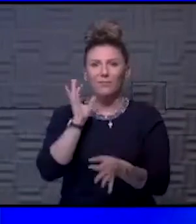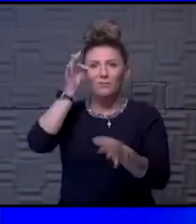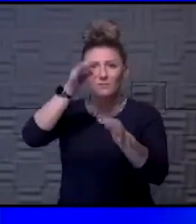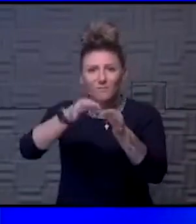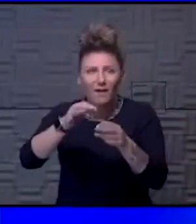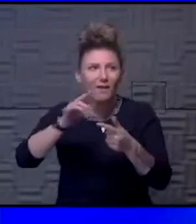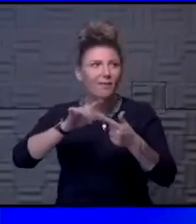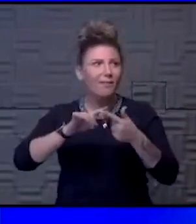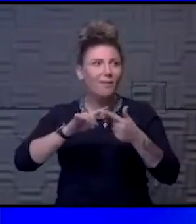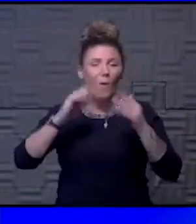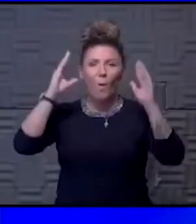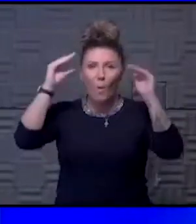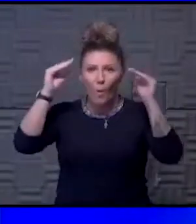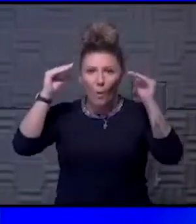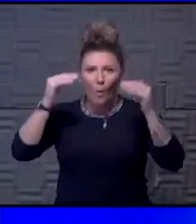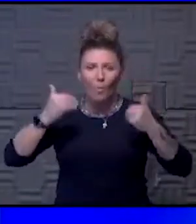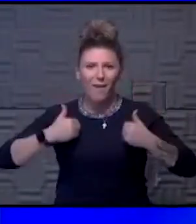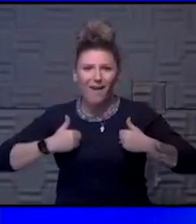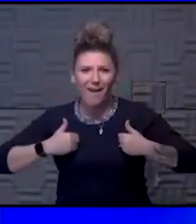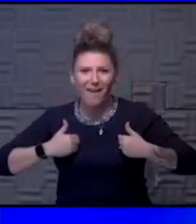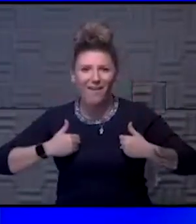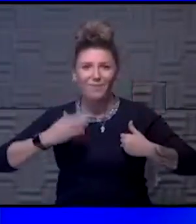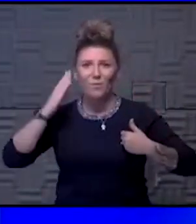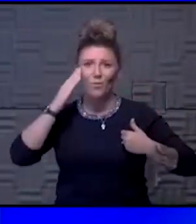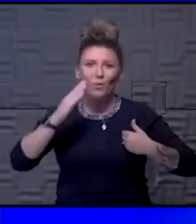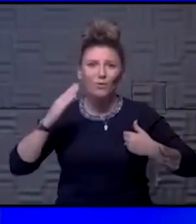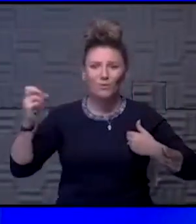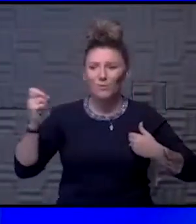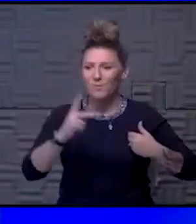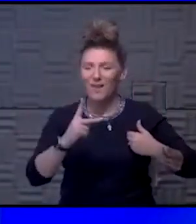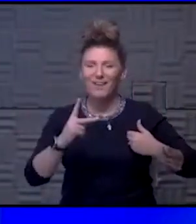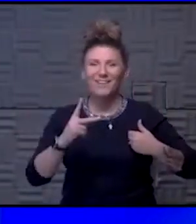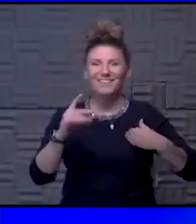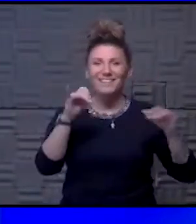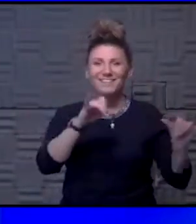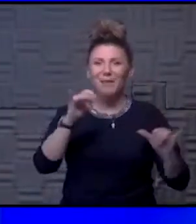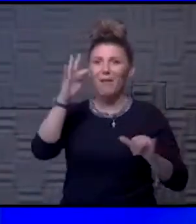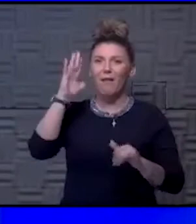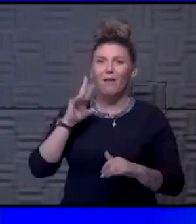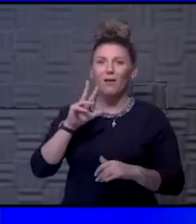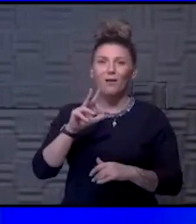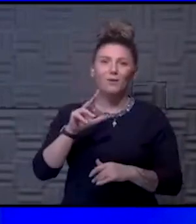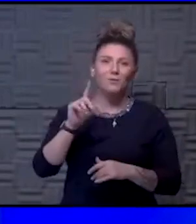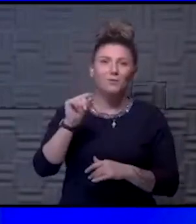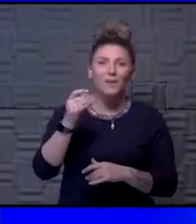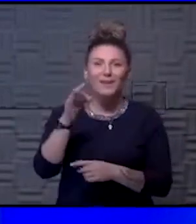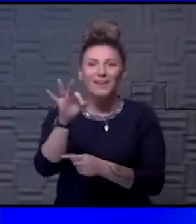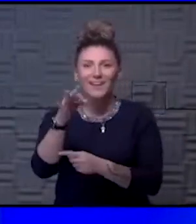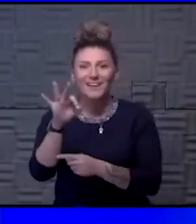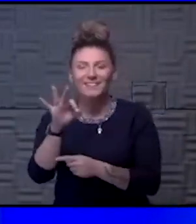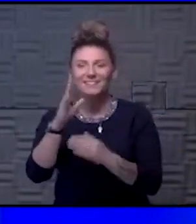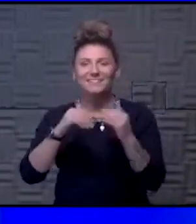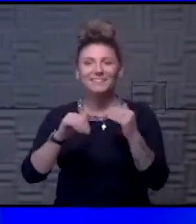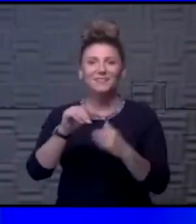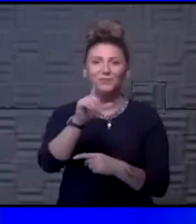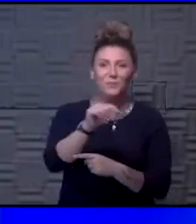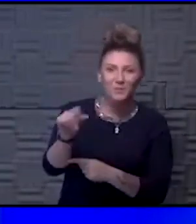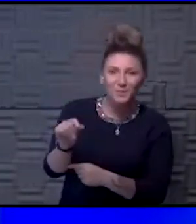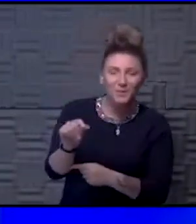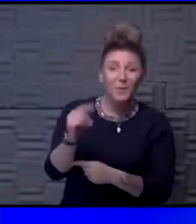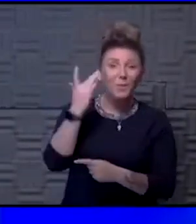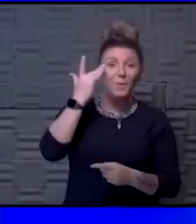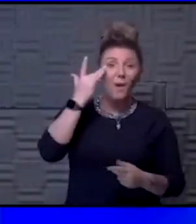hope that we are going to get back closer to 2019 than we were with 2020. We can do this